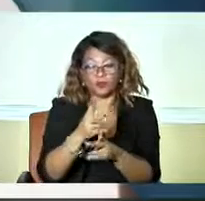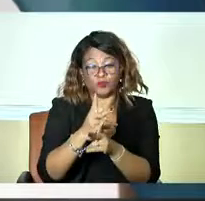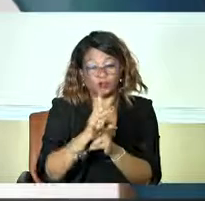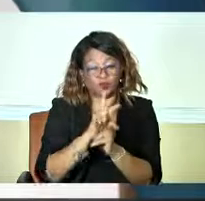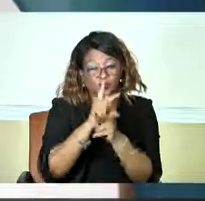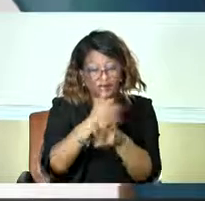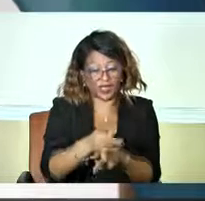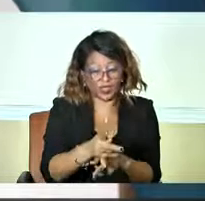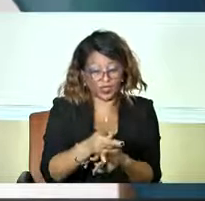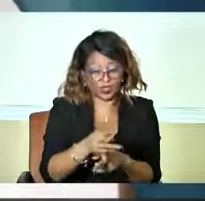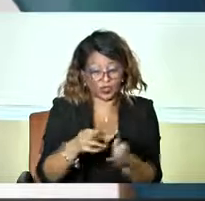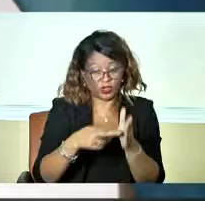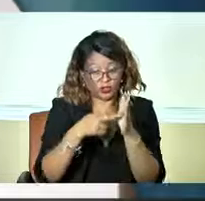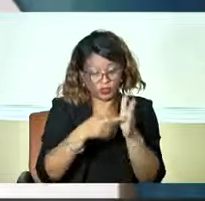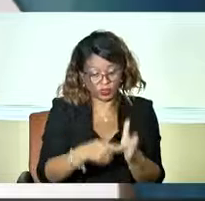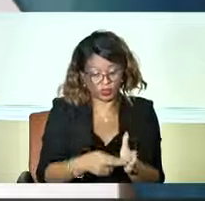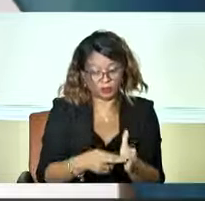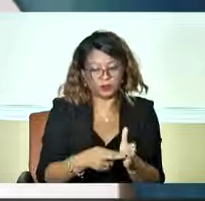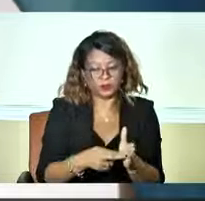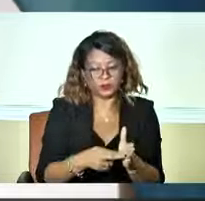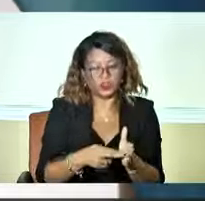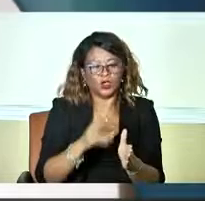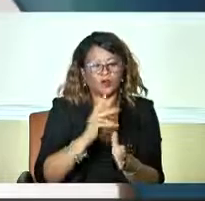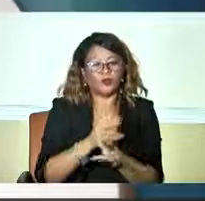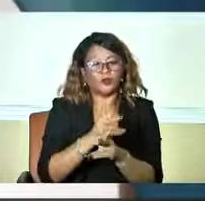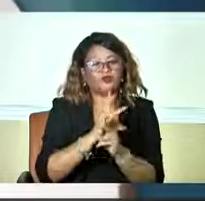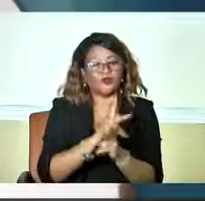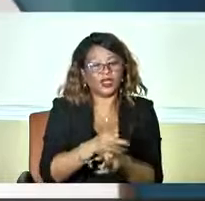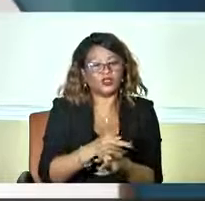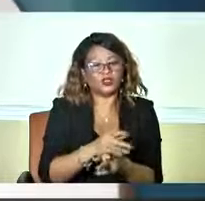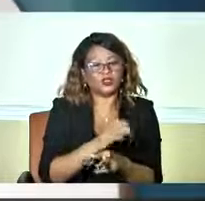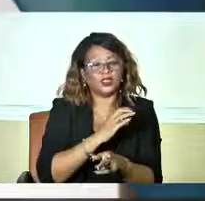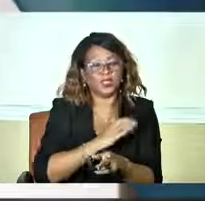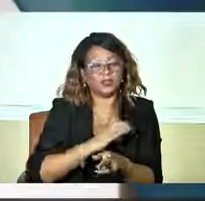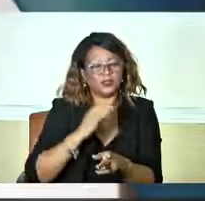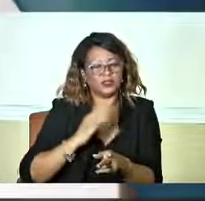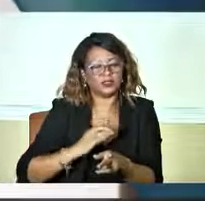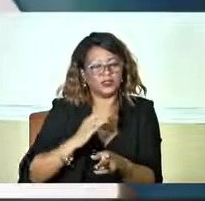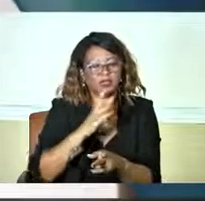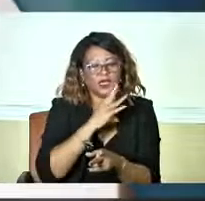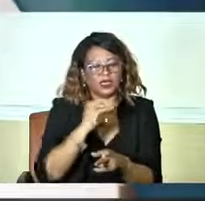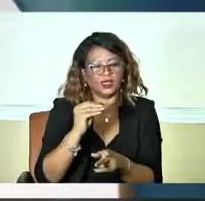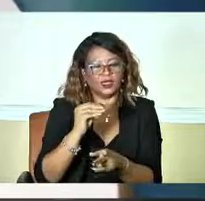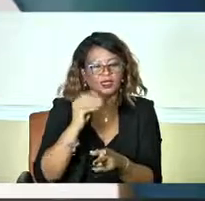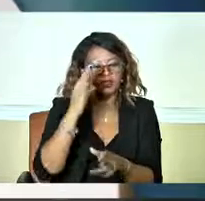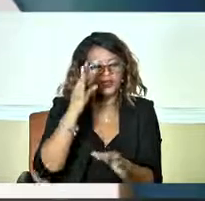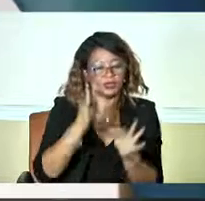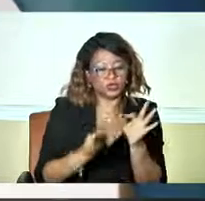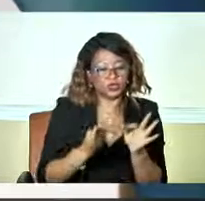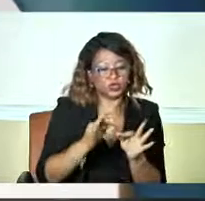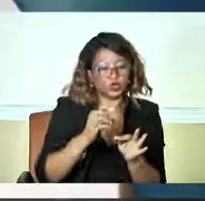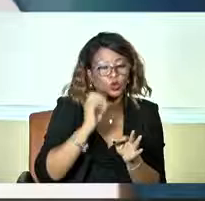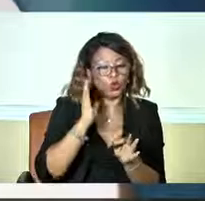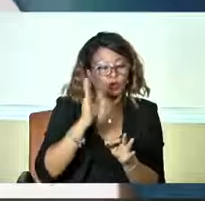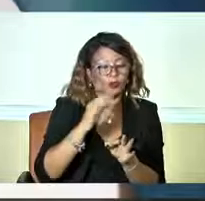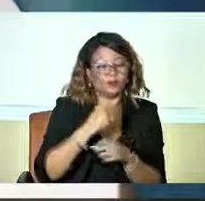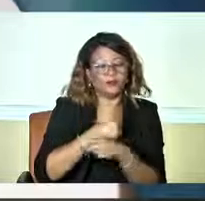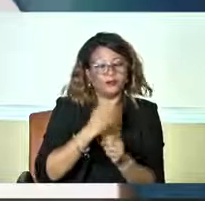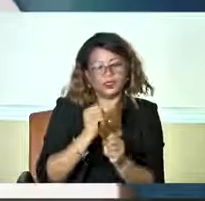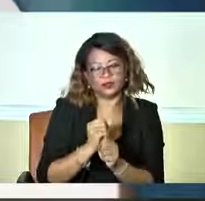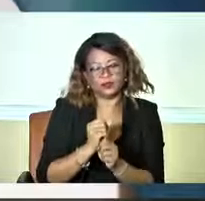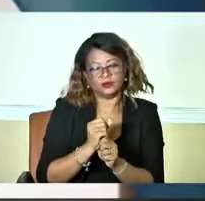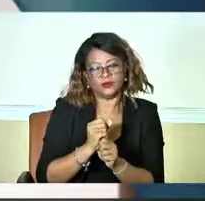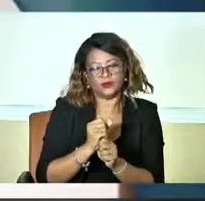the necessary recommendations, it will be provided to the cabinet. A decision will be taken, and